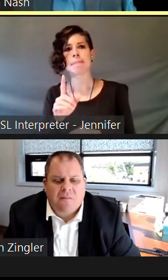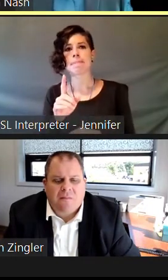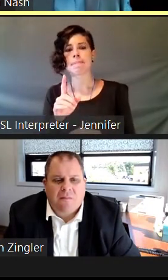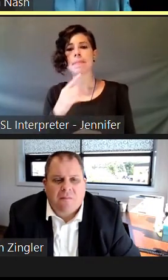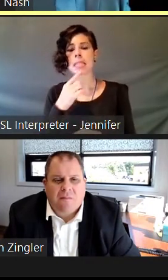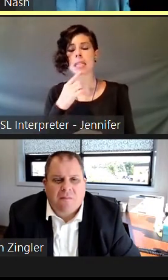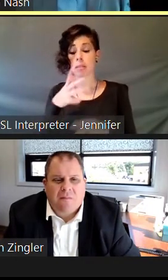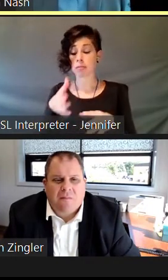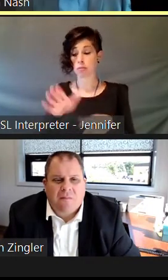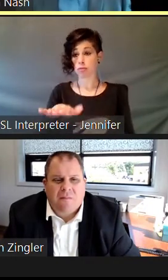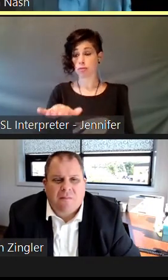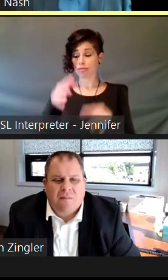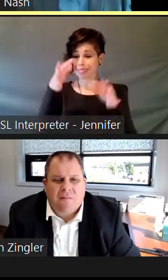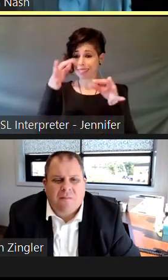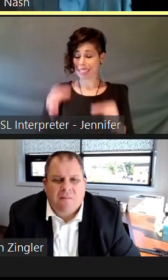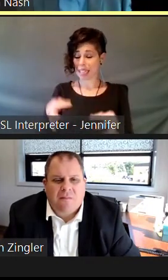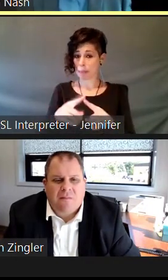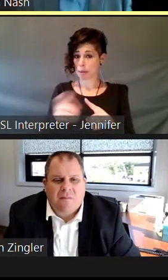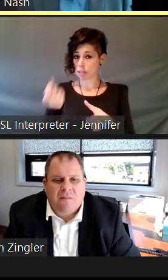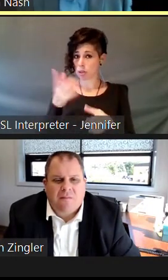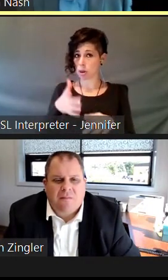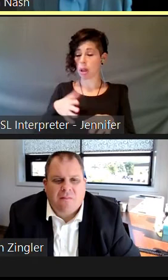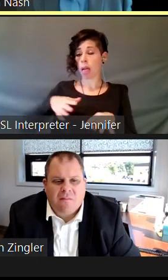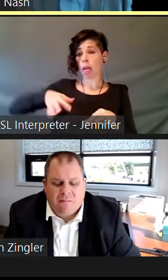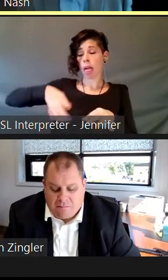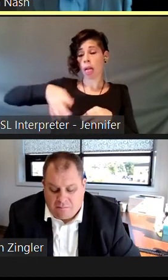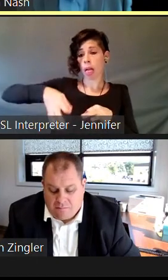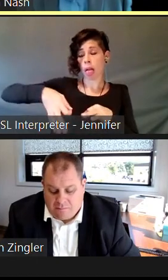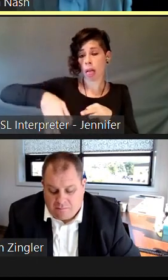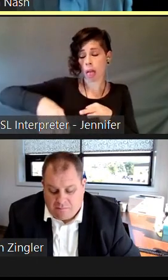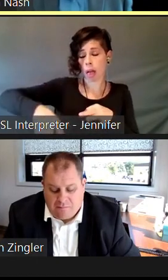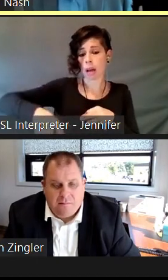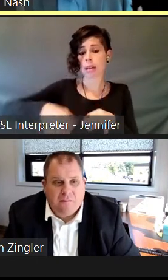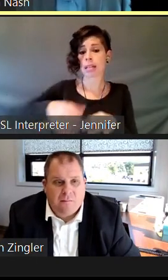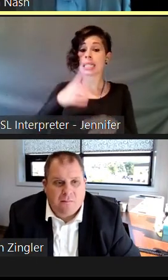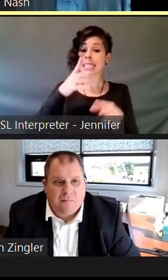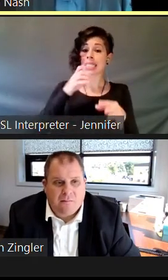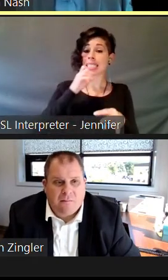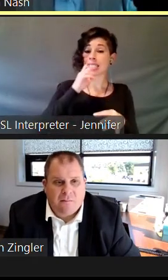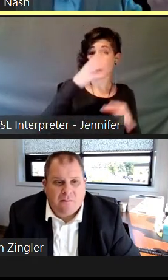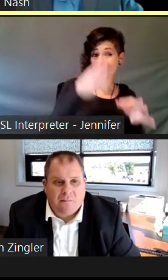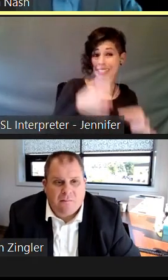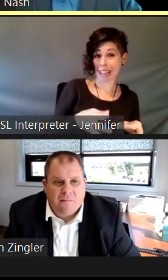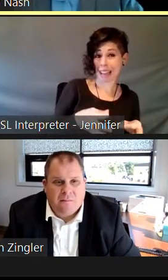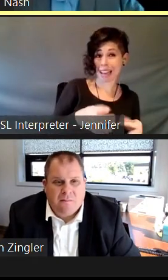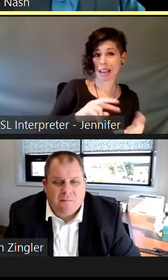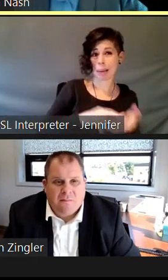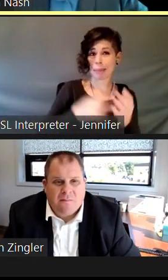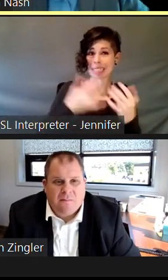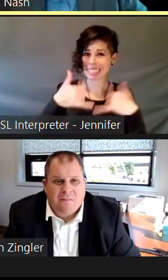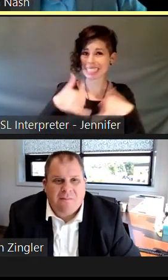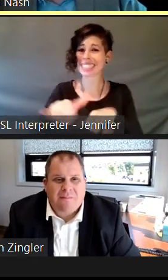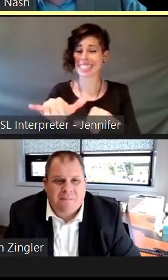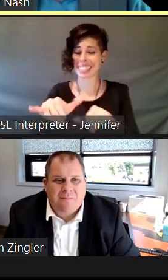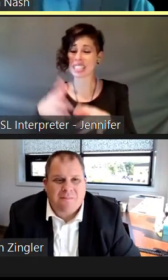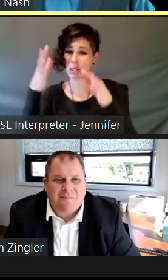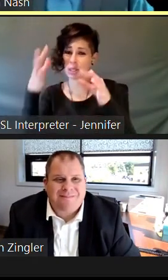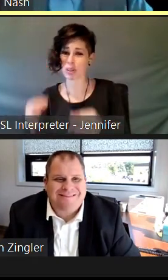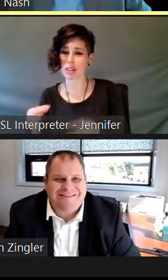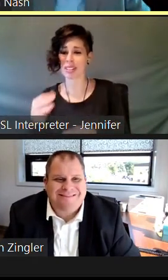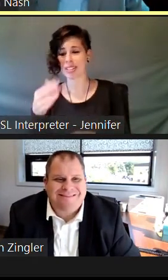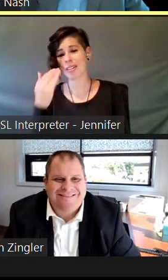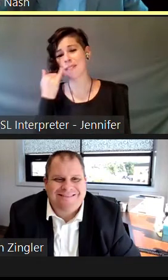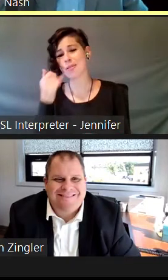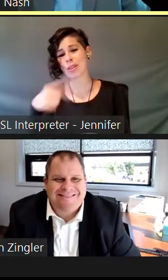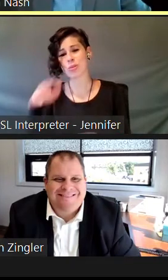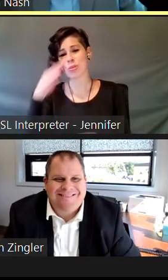decision. But the longer you wait, you know, choosing not to decide is still a choice. If you want to quote Rush song, you know, if those of you that are familiar with the